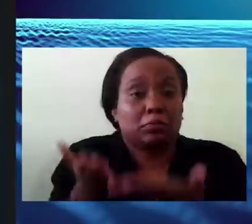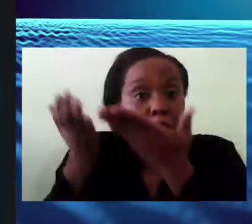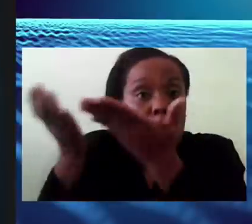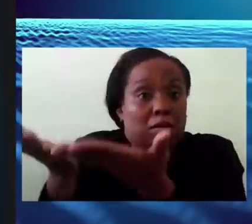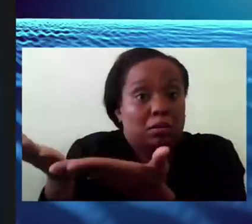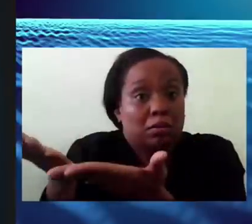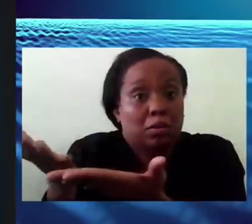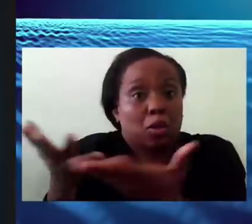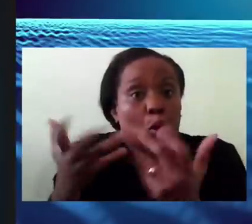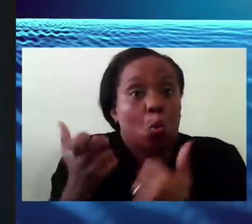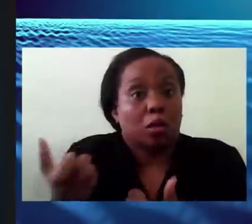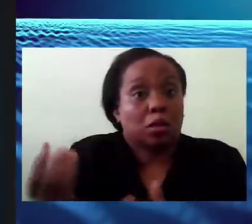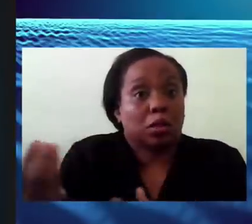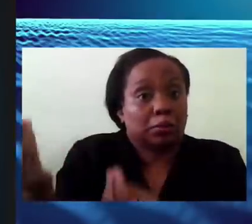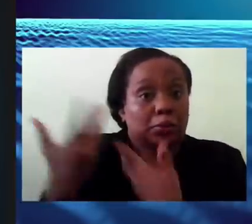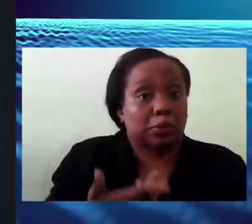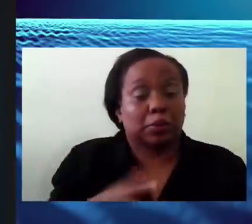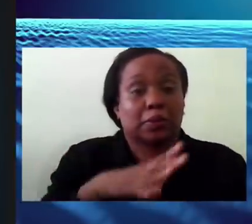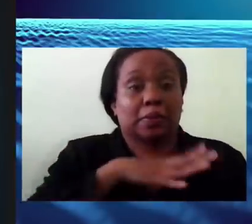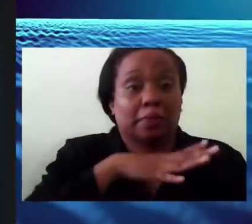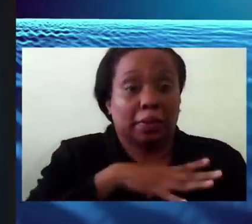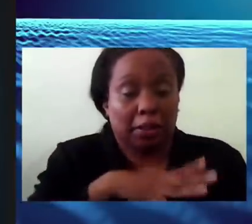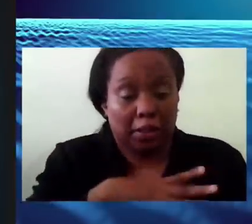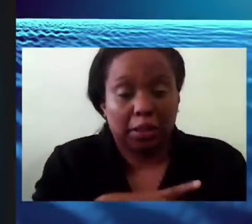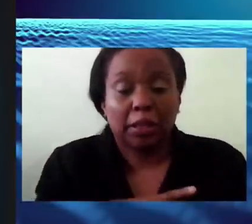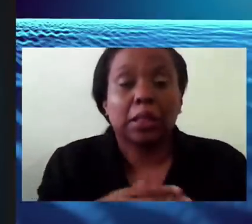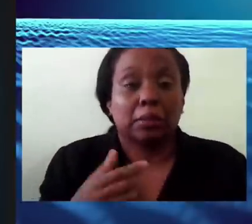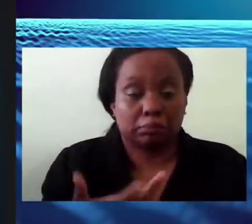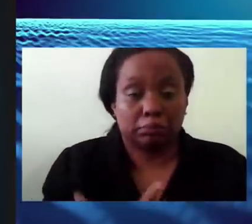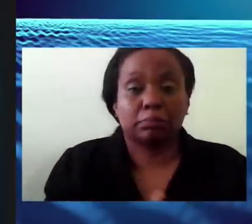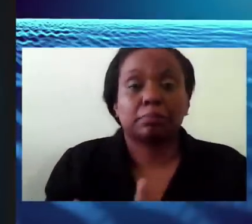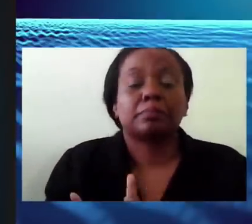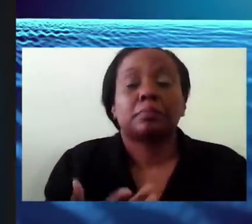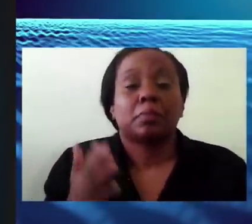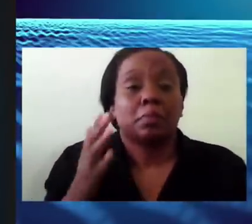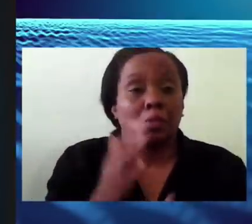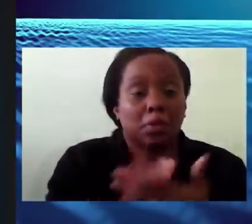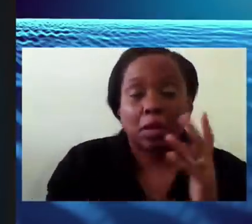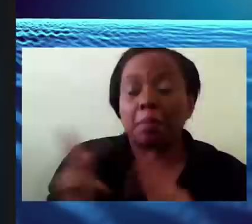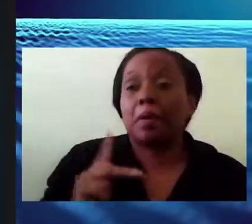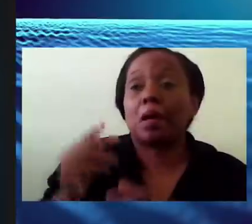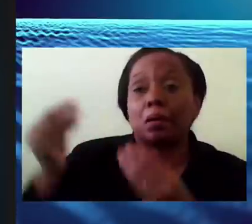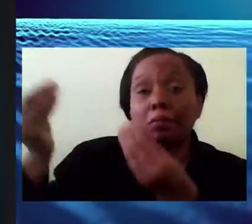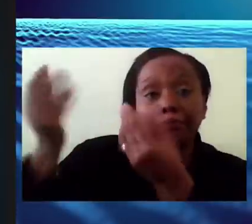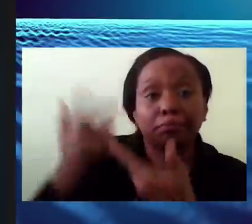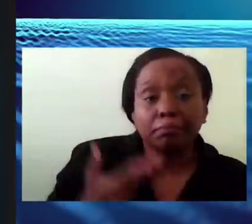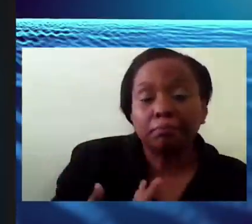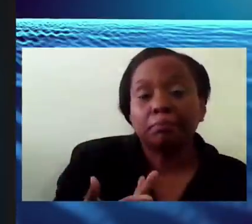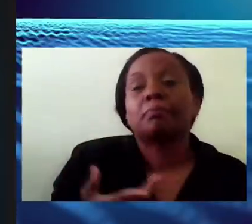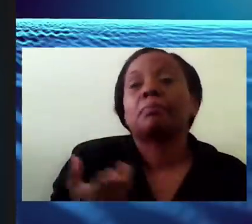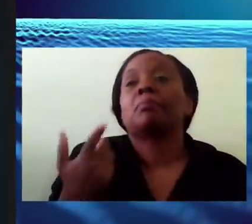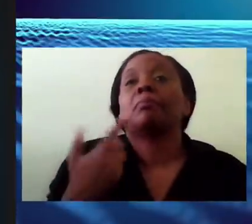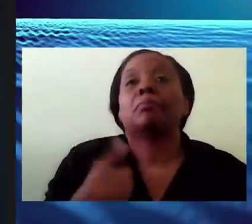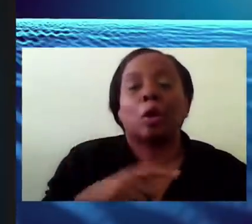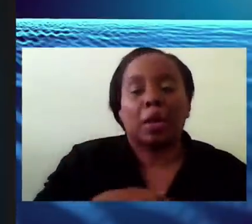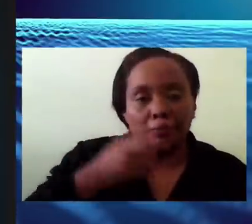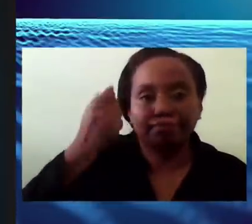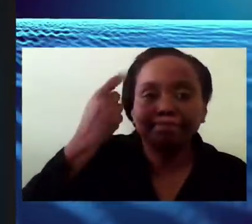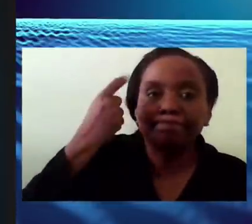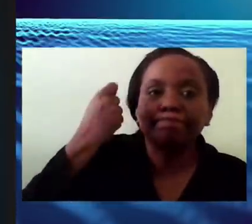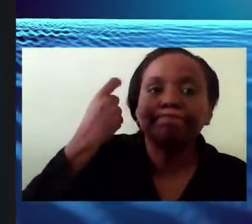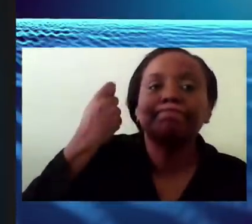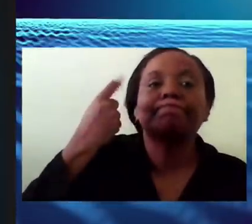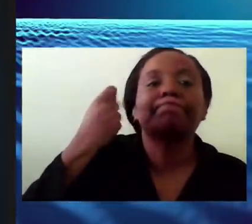with were actually suggestions that we had considered and we're using, but it shows that persons are on the same page. And quite